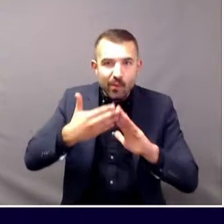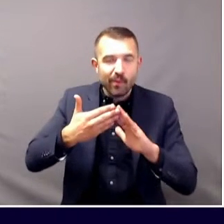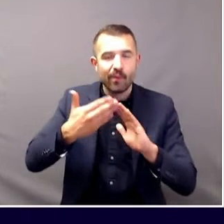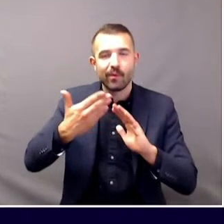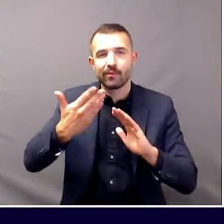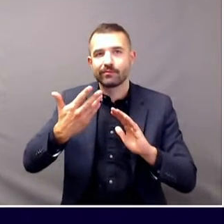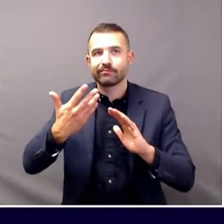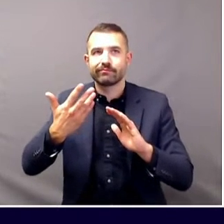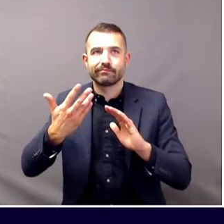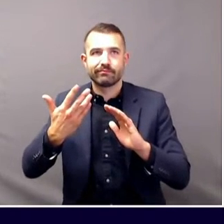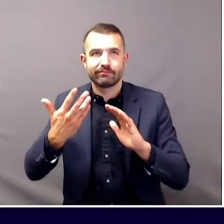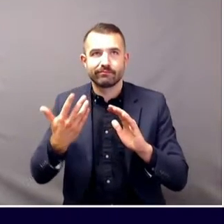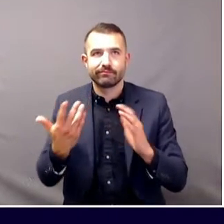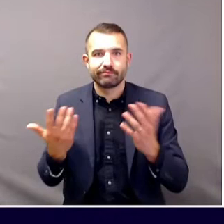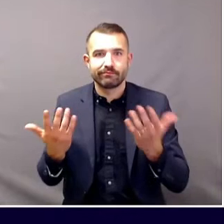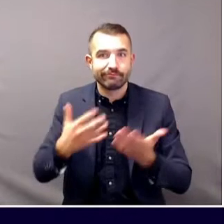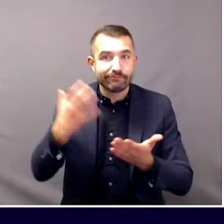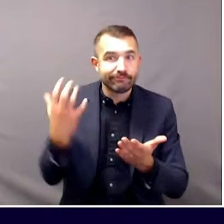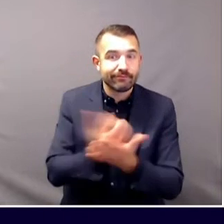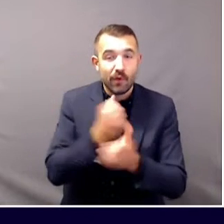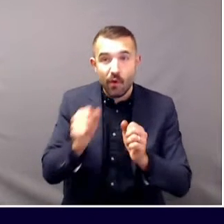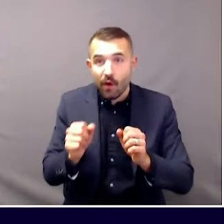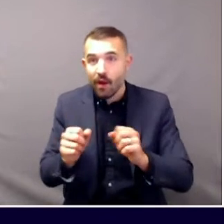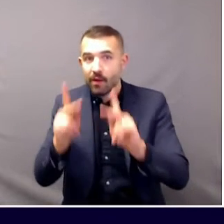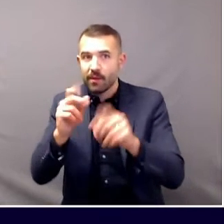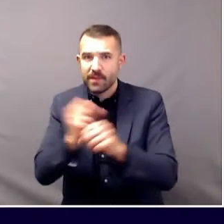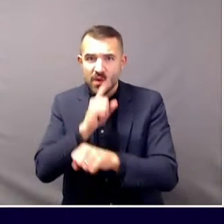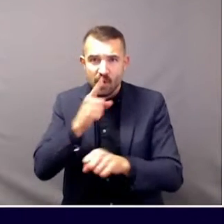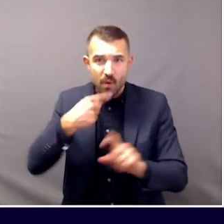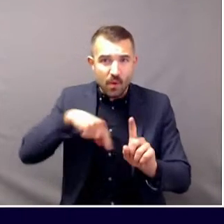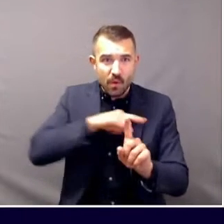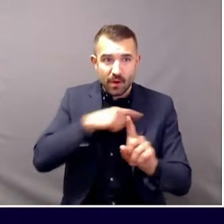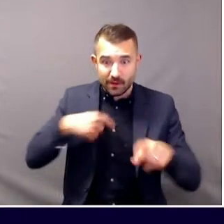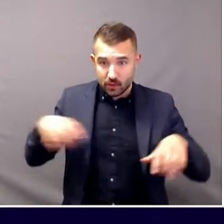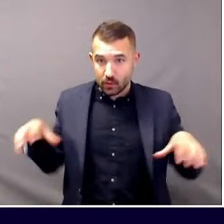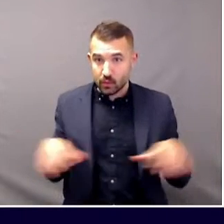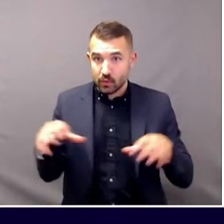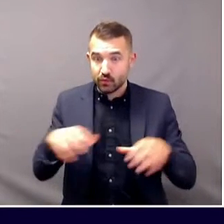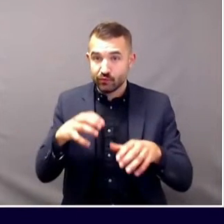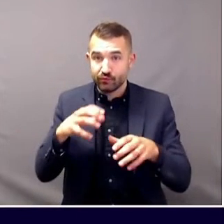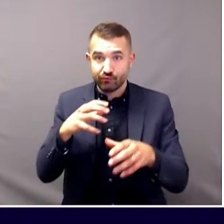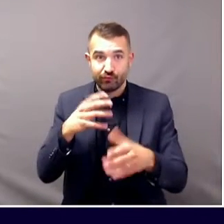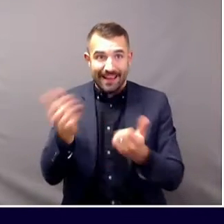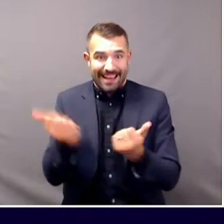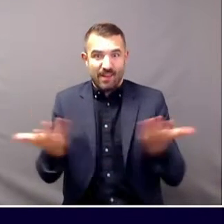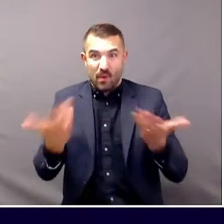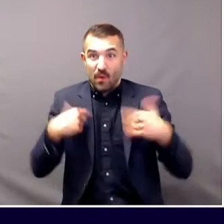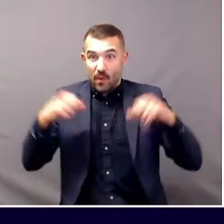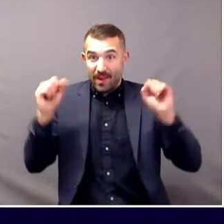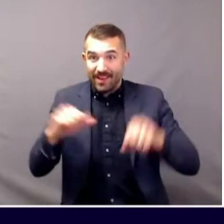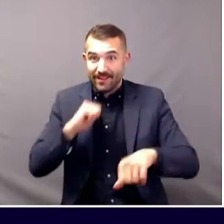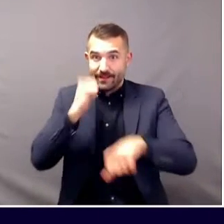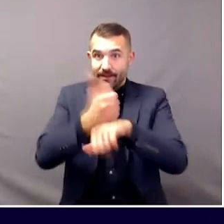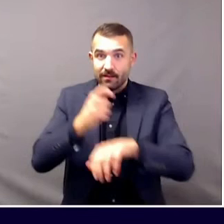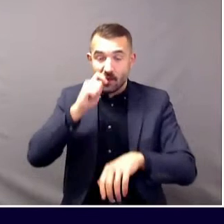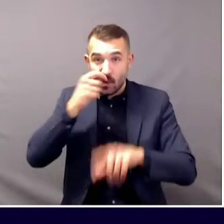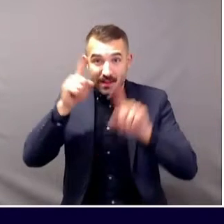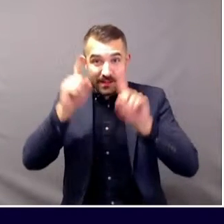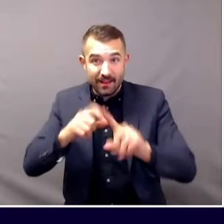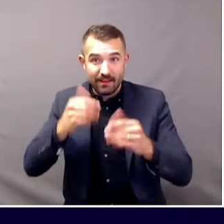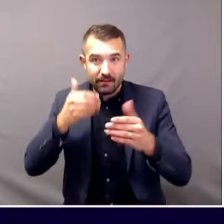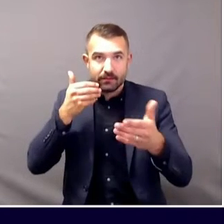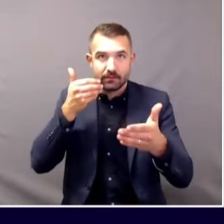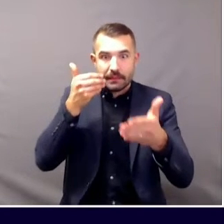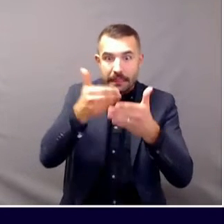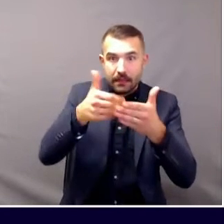as an opportunity to make sure we're doing the things, for example, testing in areas where we know that there's a higher percentage